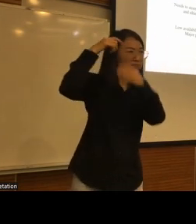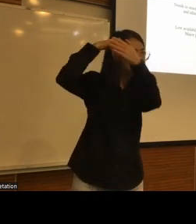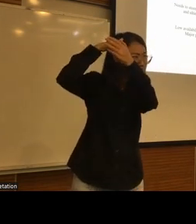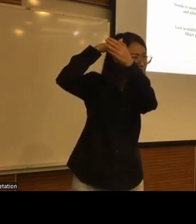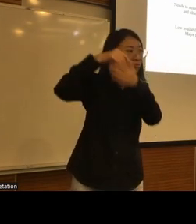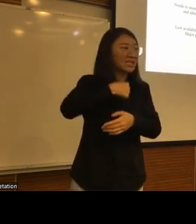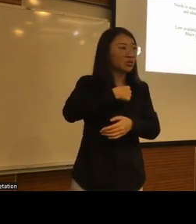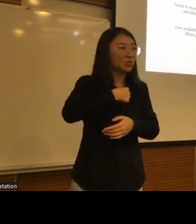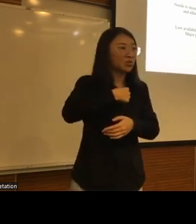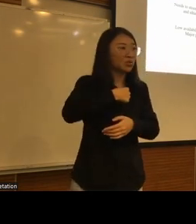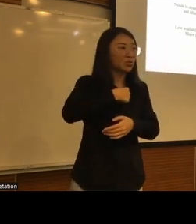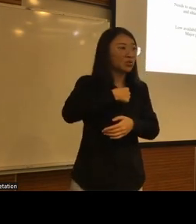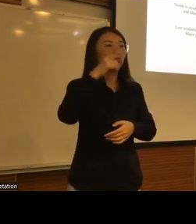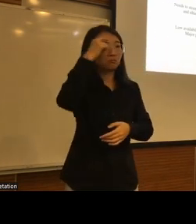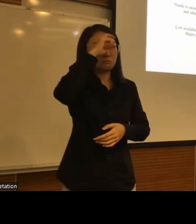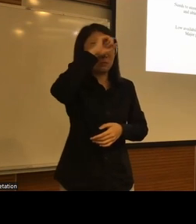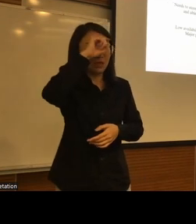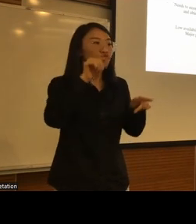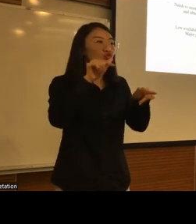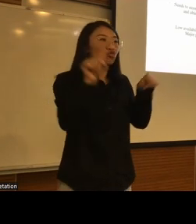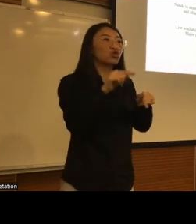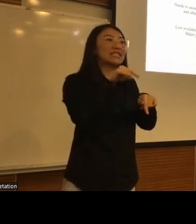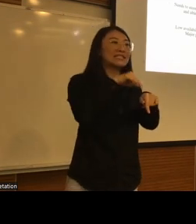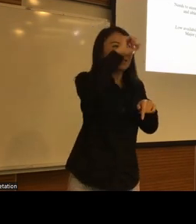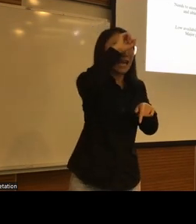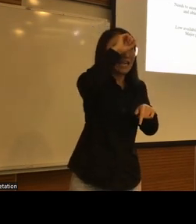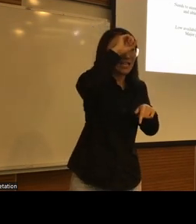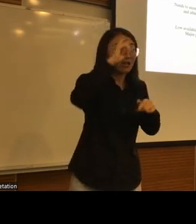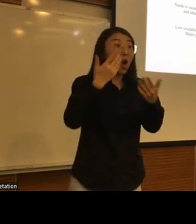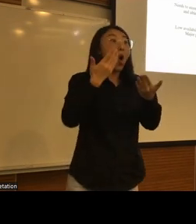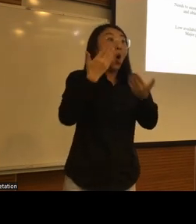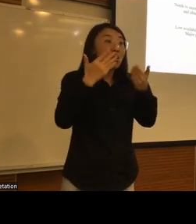memory. I will be saying more about that. And it is saturated.